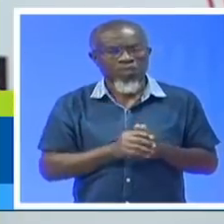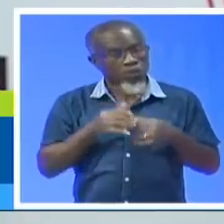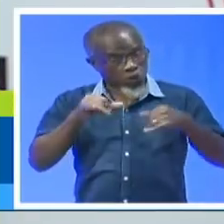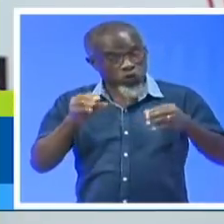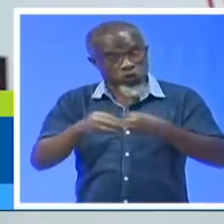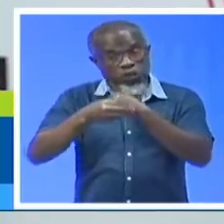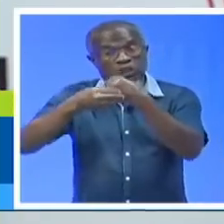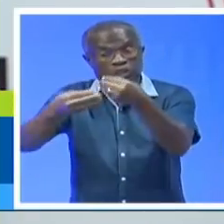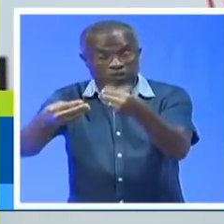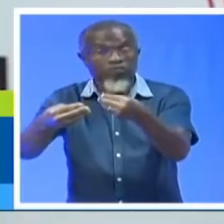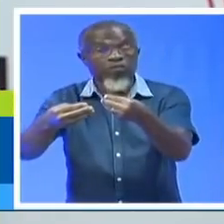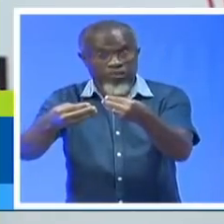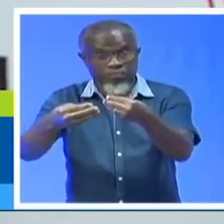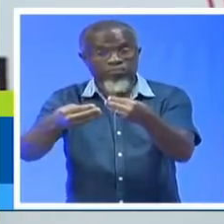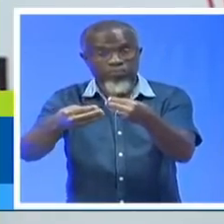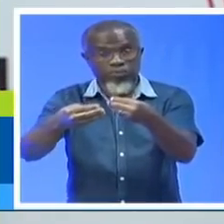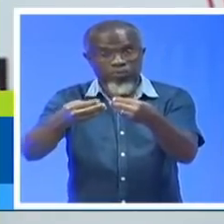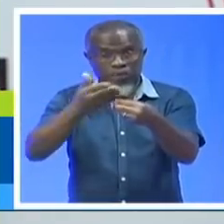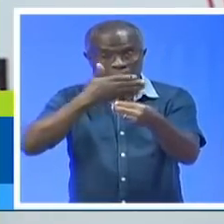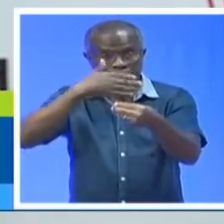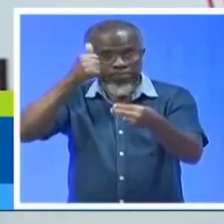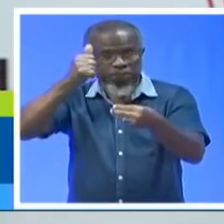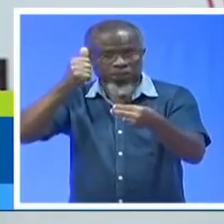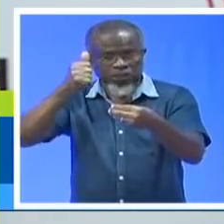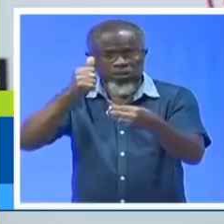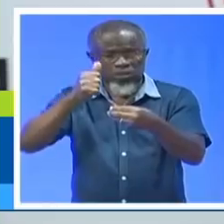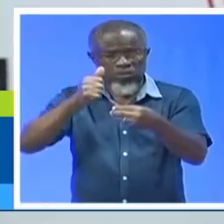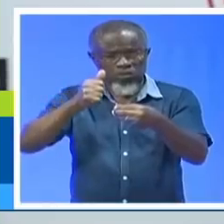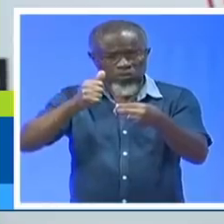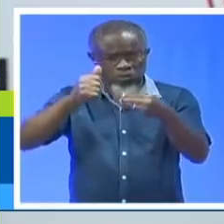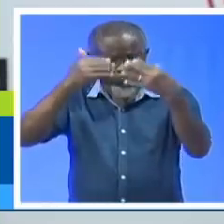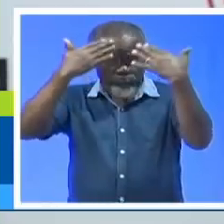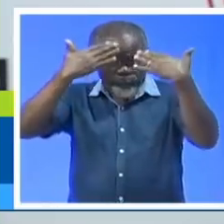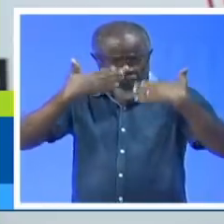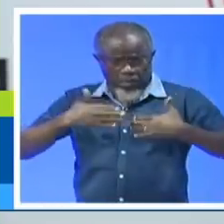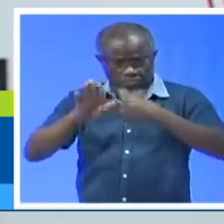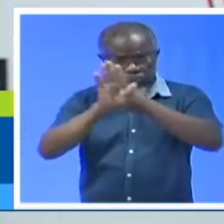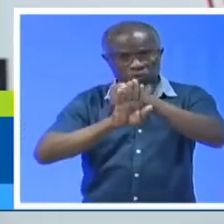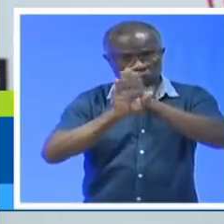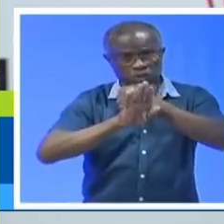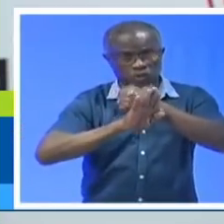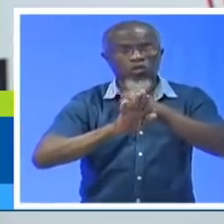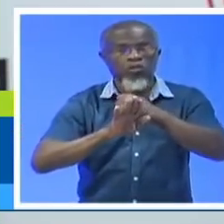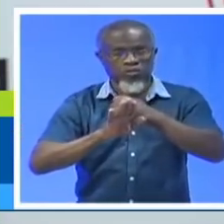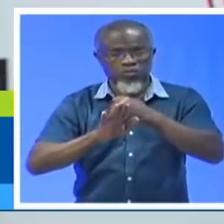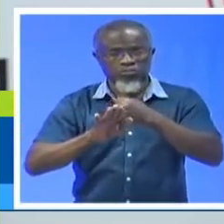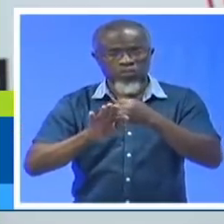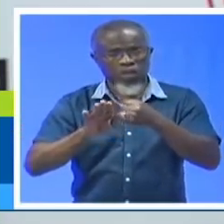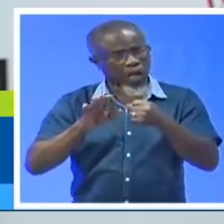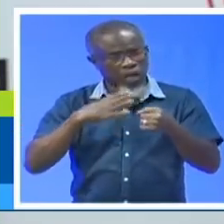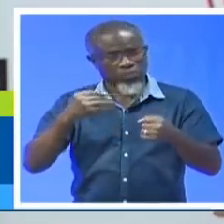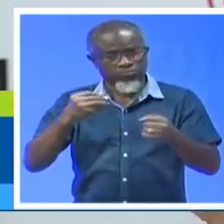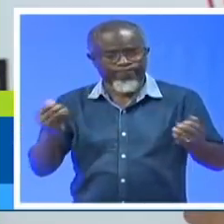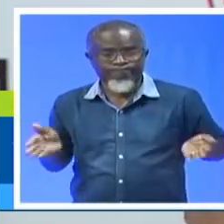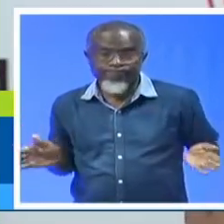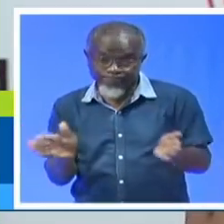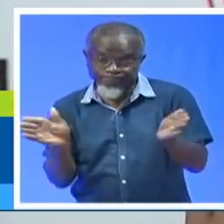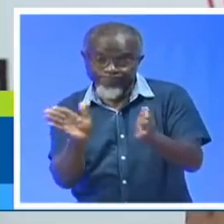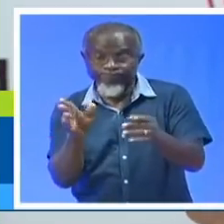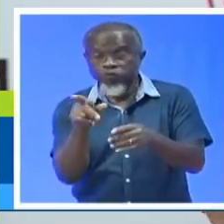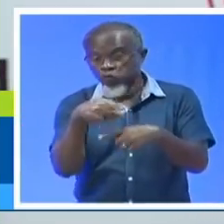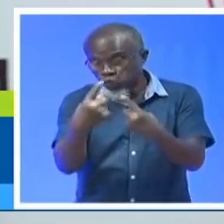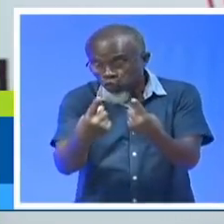the best level of PPE, and we encourage them to get vaccinated. If they contract